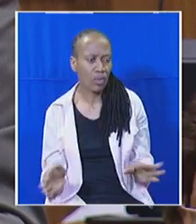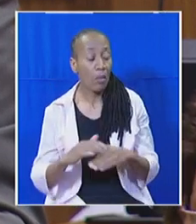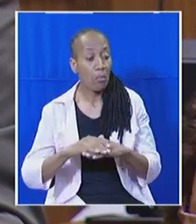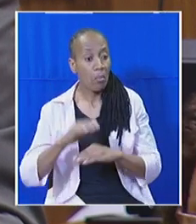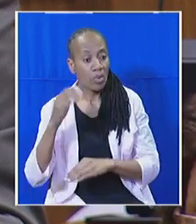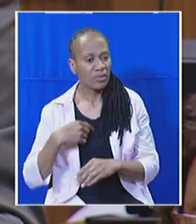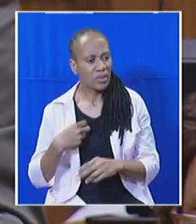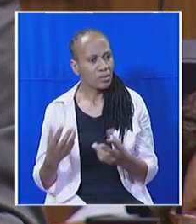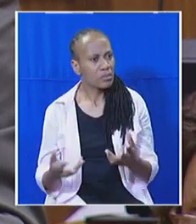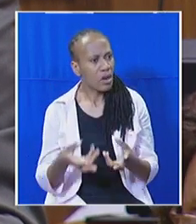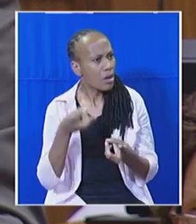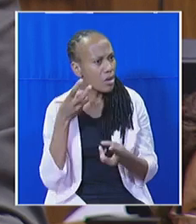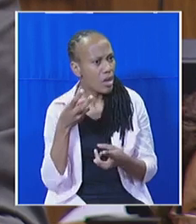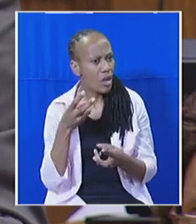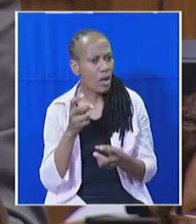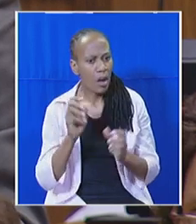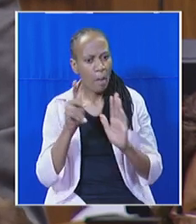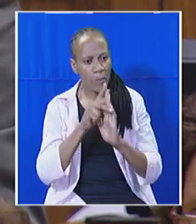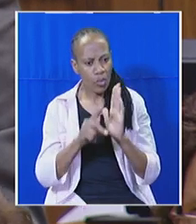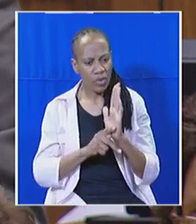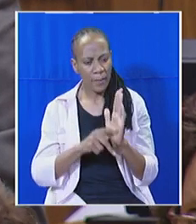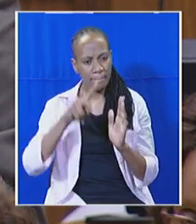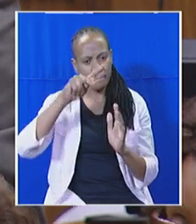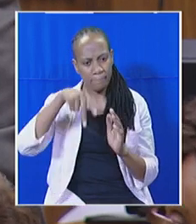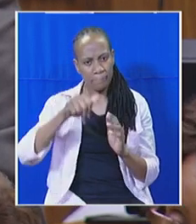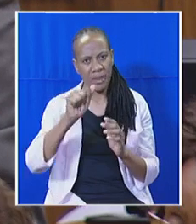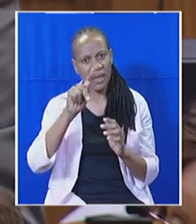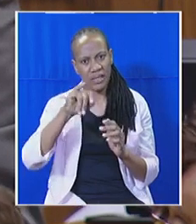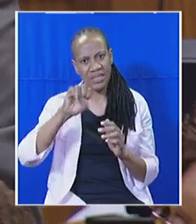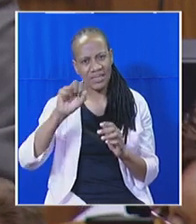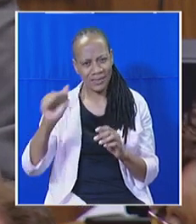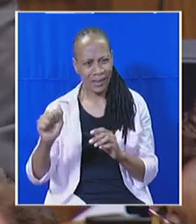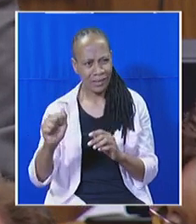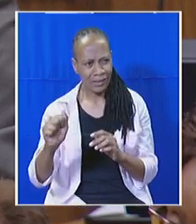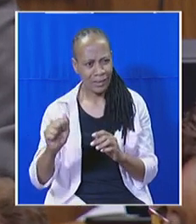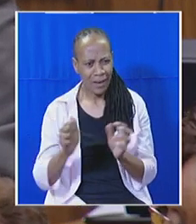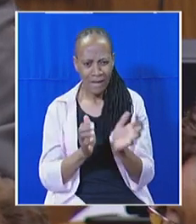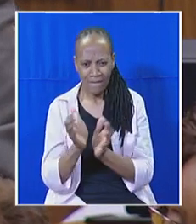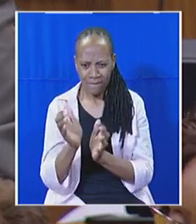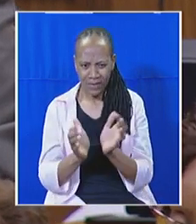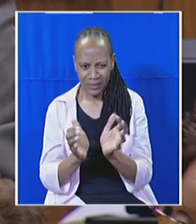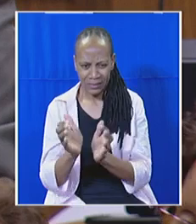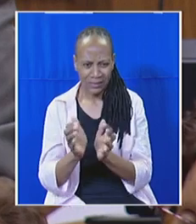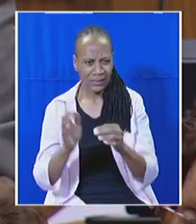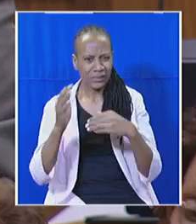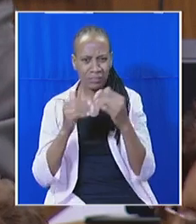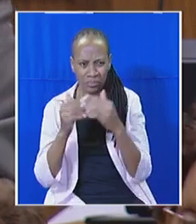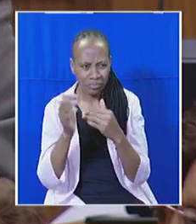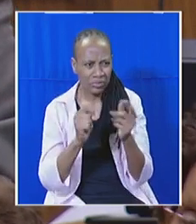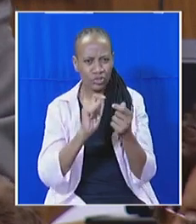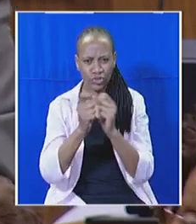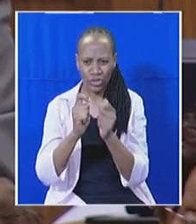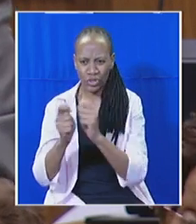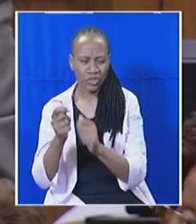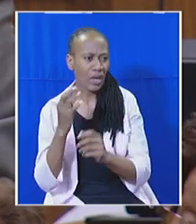quoted a program called Operation Pakisa, and that was it. As to when facilities will be improved in Butterworth Hospital, the